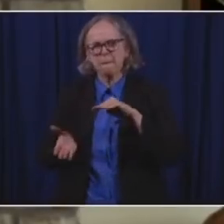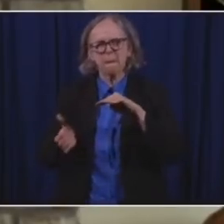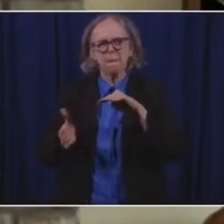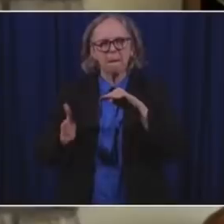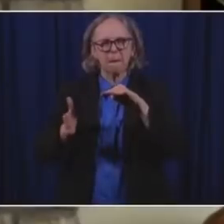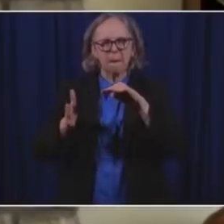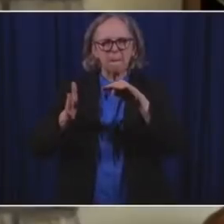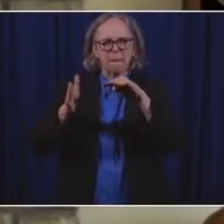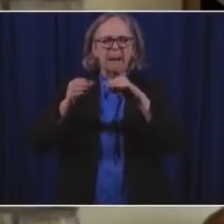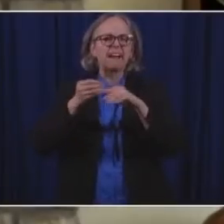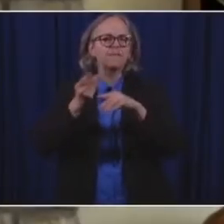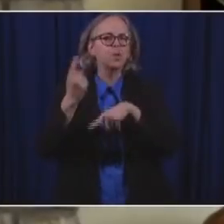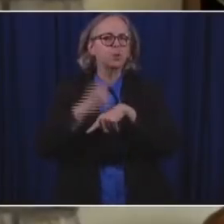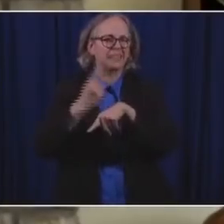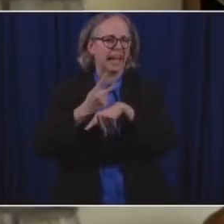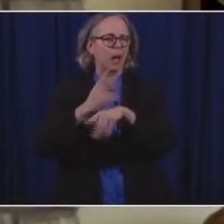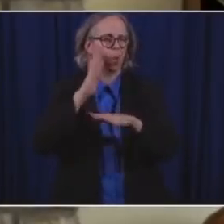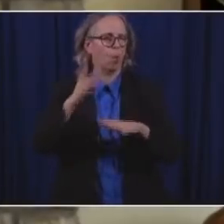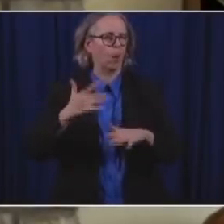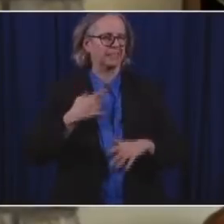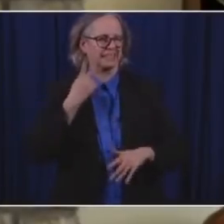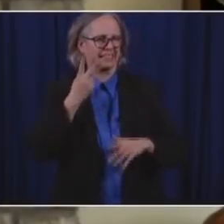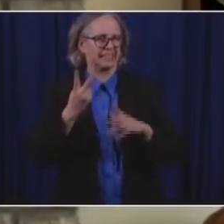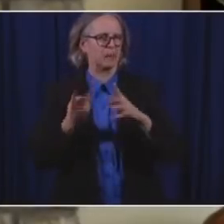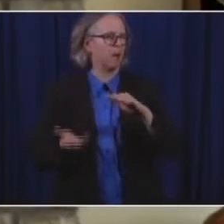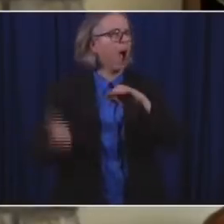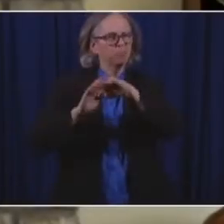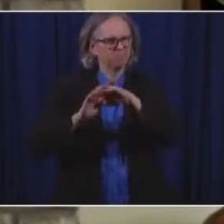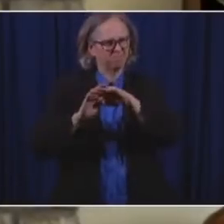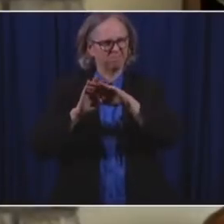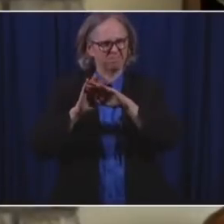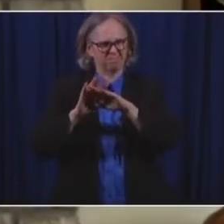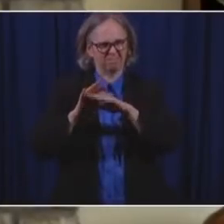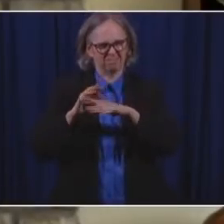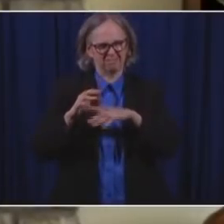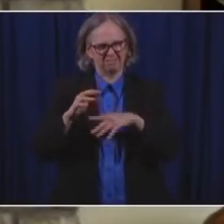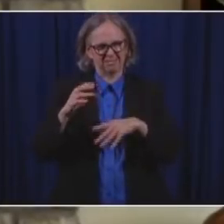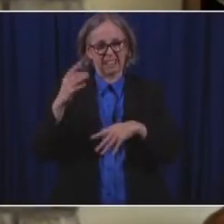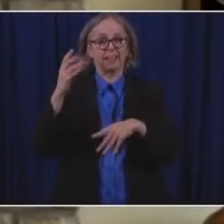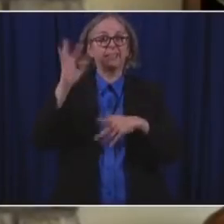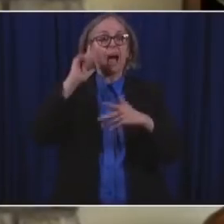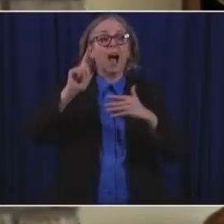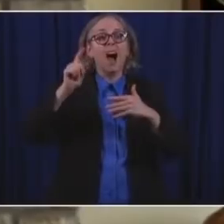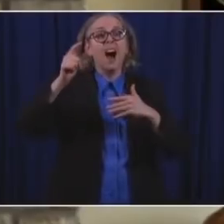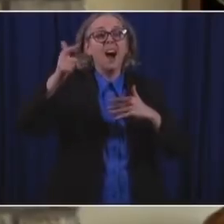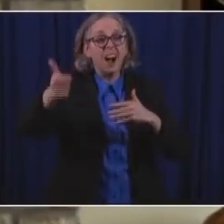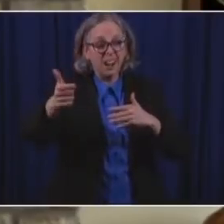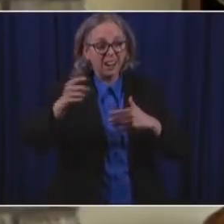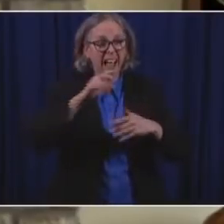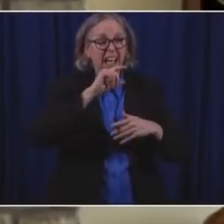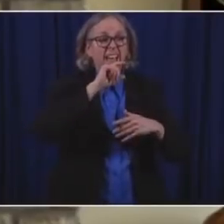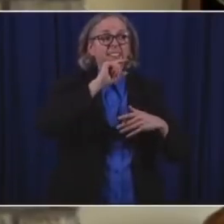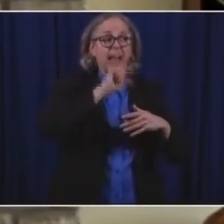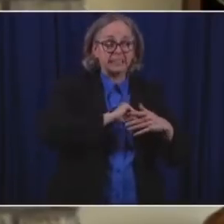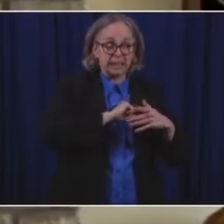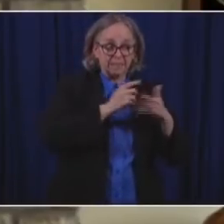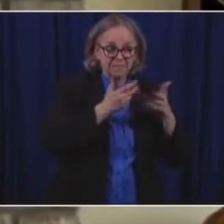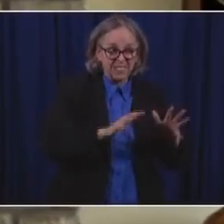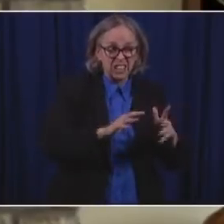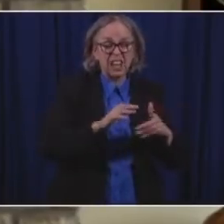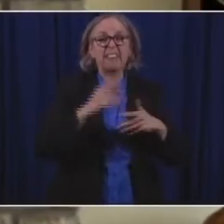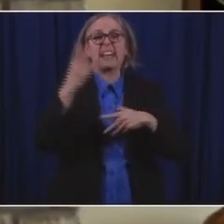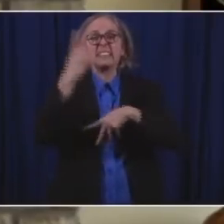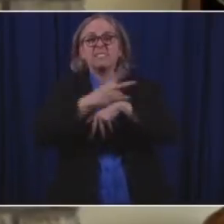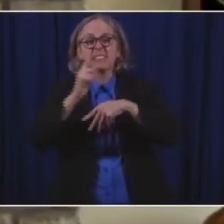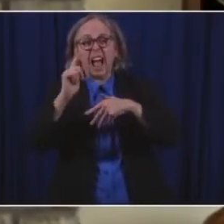days as we go out. We're only, now 8 days away, 7 days away from that Friday. So